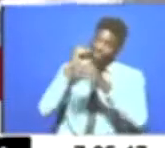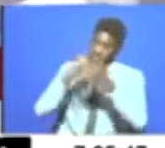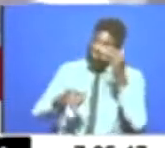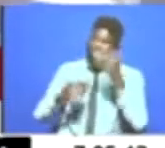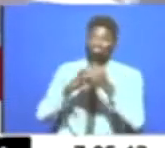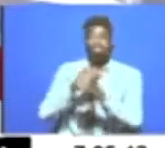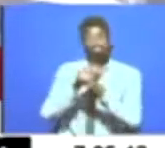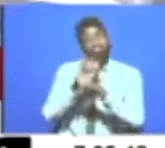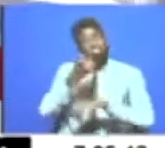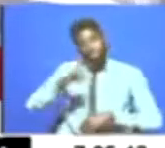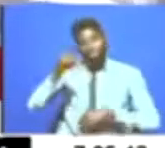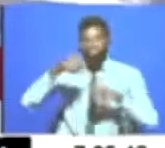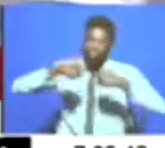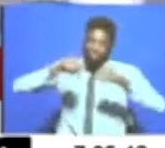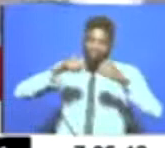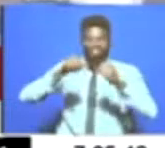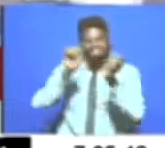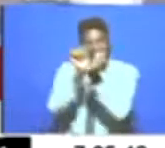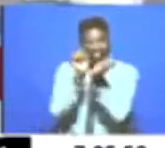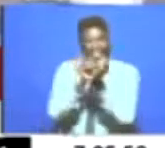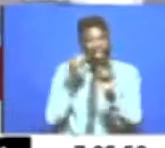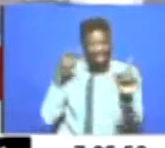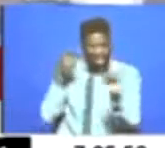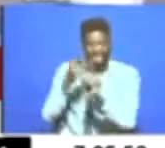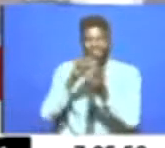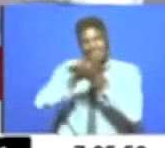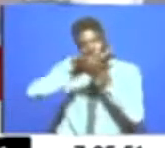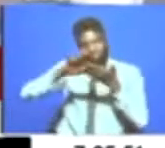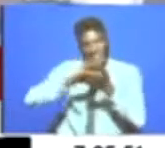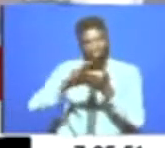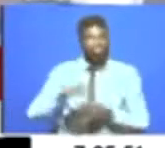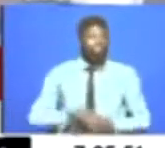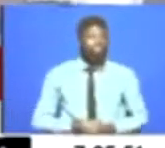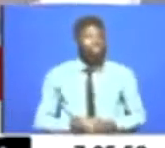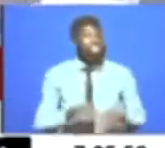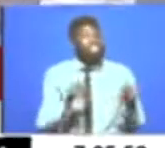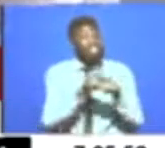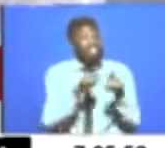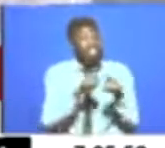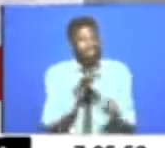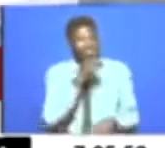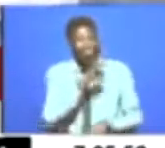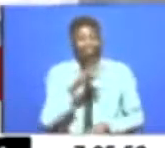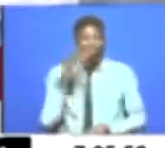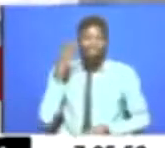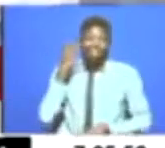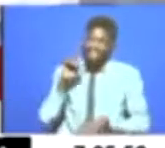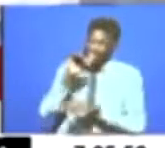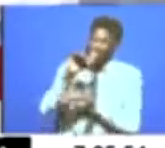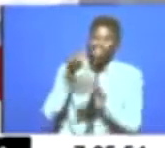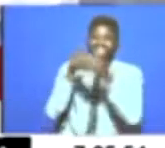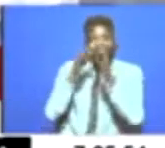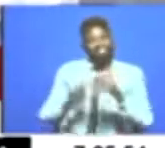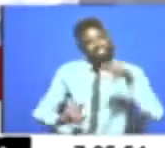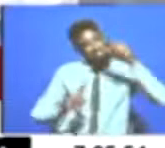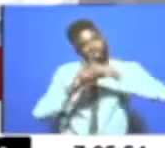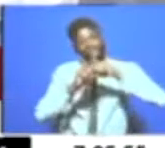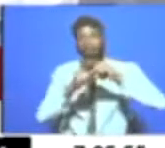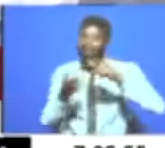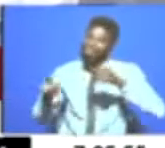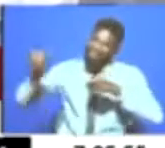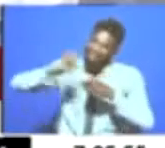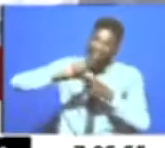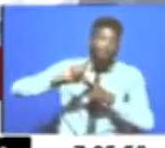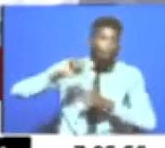hadhi katika sekta hiyo. Wakati huo, Daktari Matiang'i amewataka vingozi wasiingize siasa katika suala hilo, bali watoe